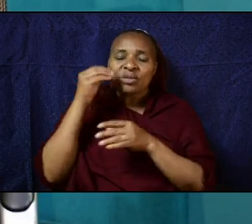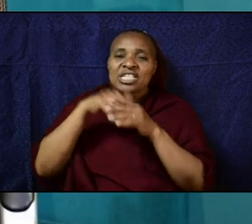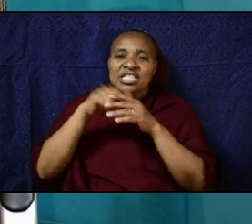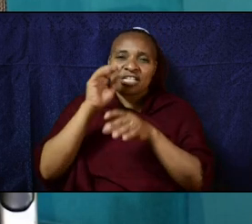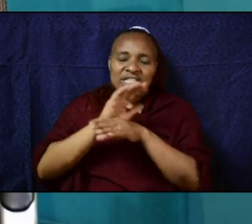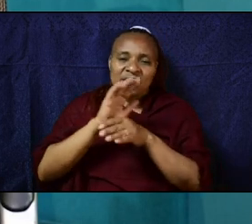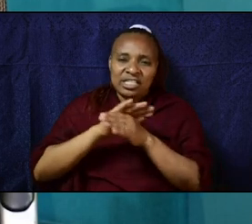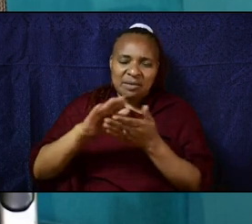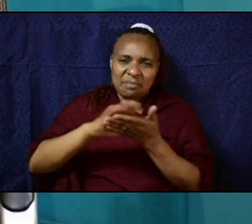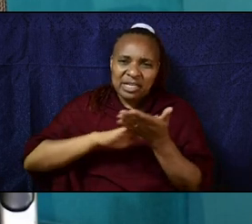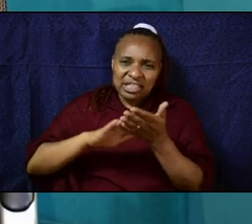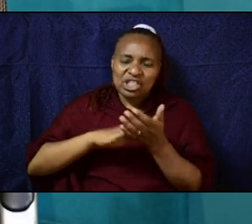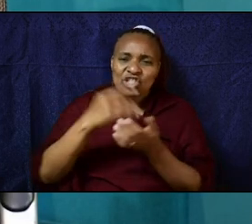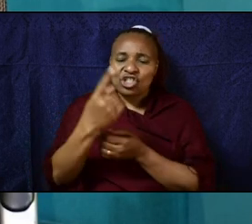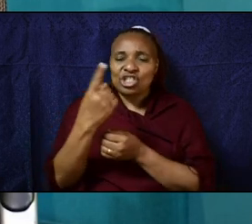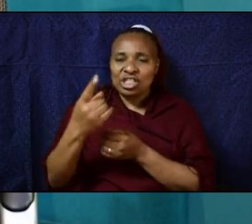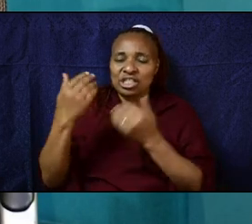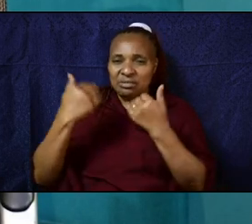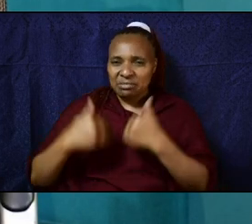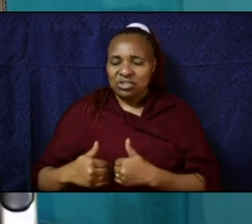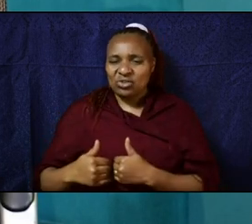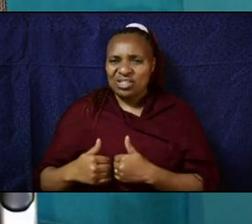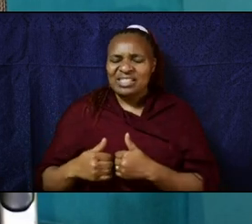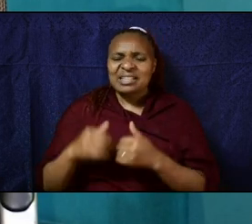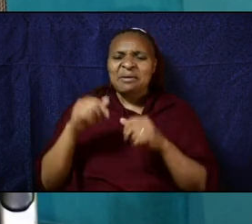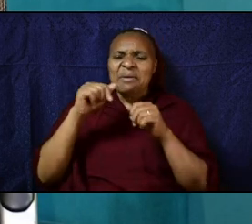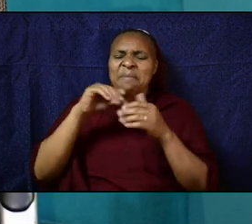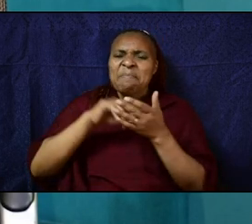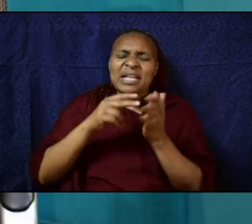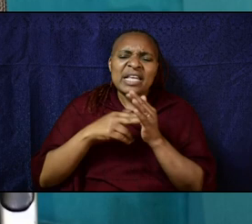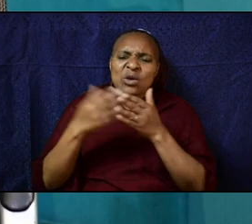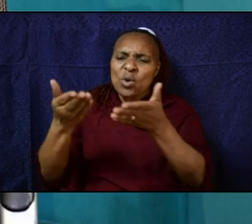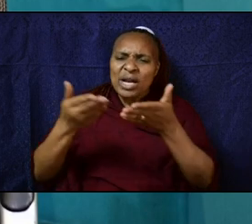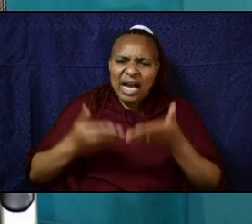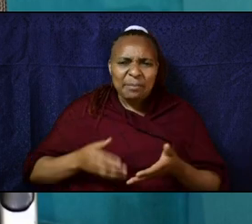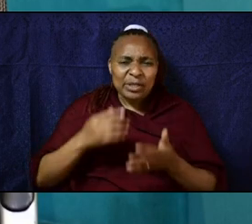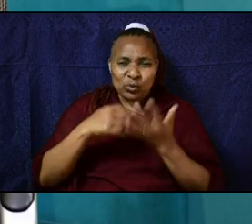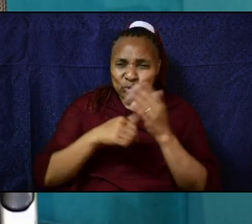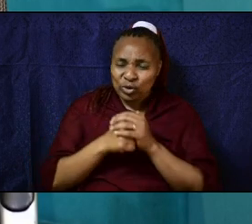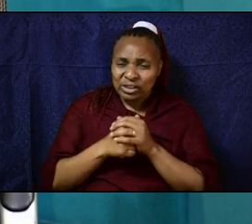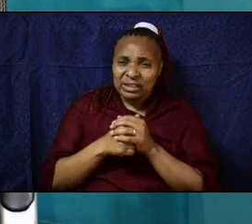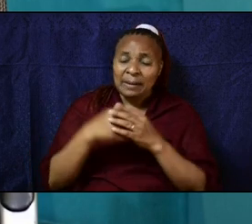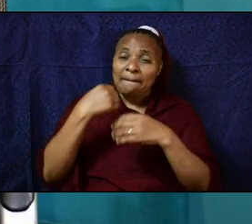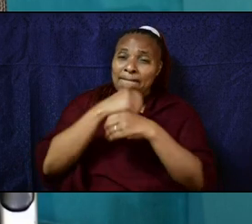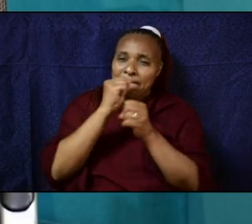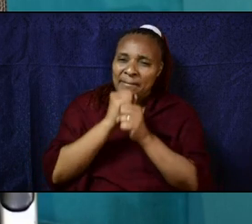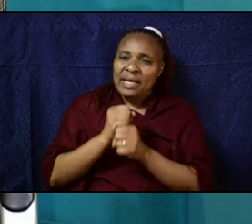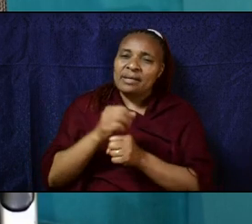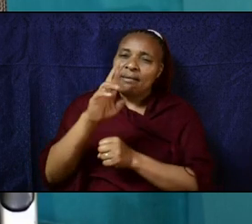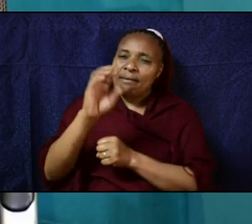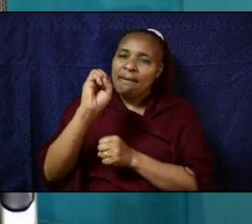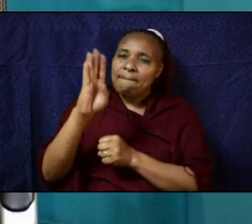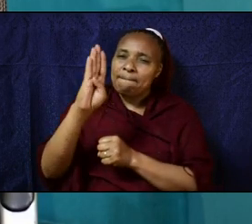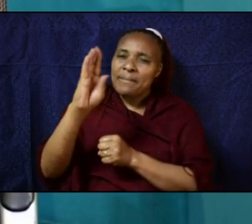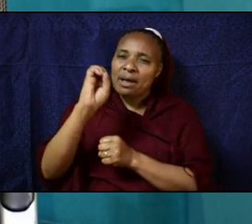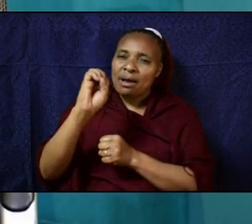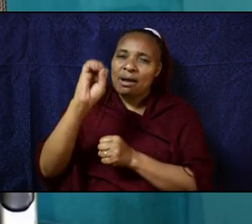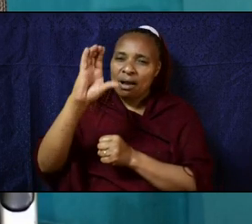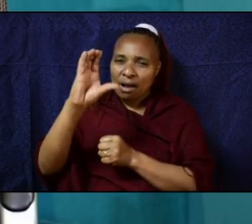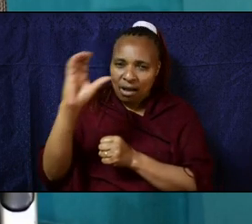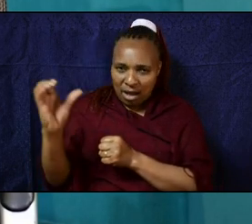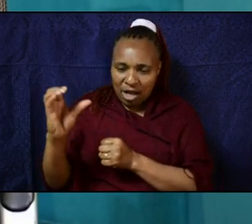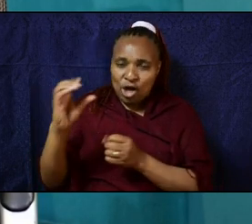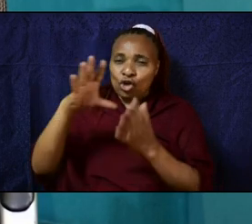church, basically to each and every person. Being hospitable is what made Rebecca be chosen as the